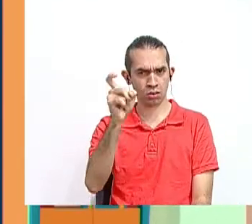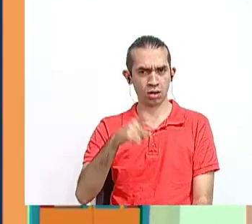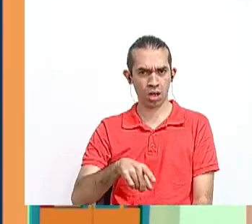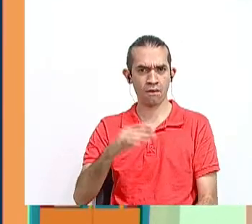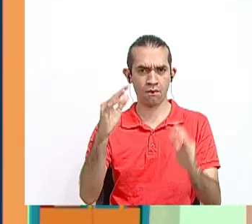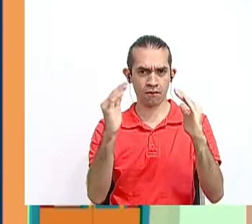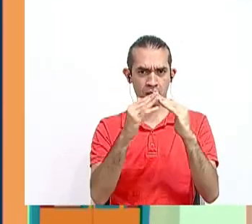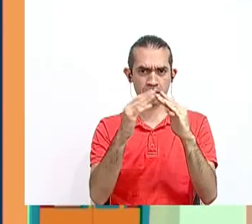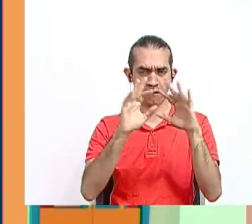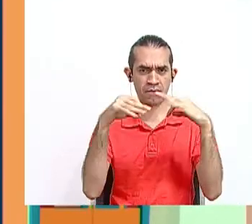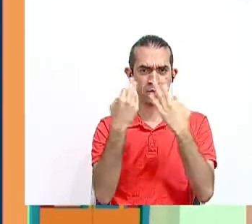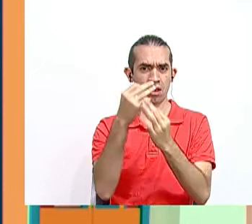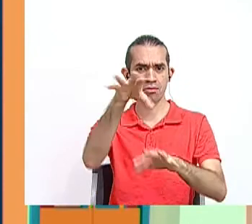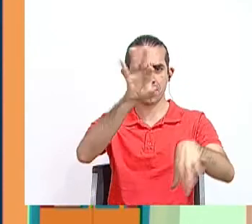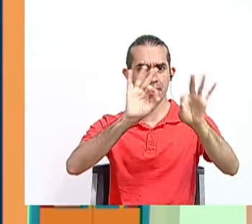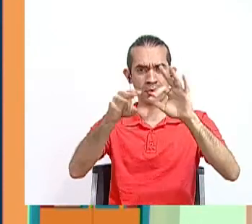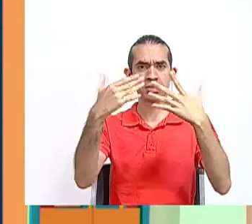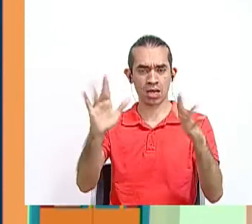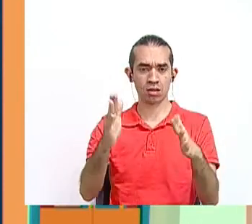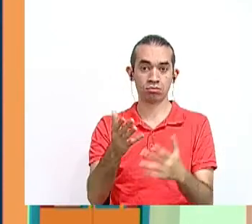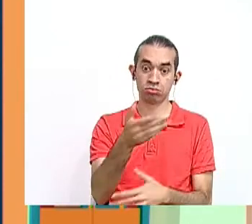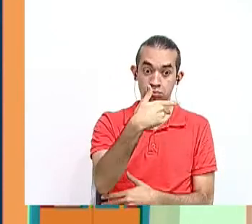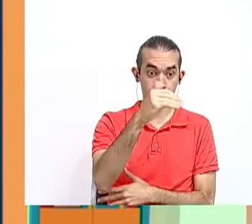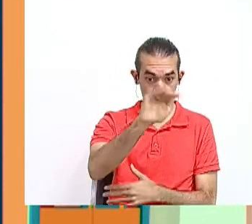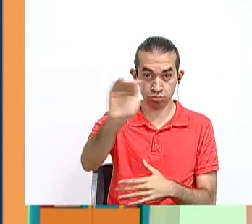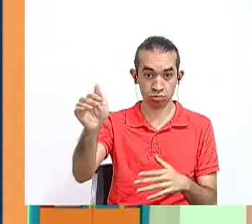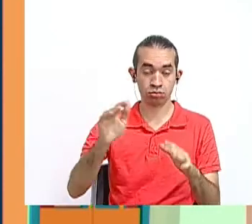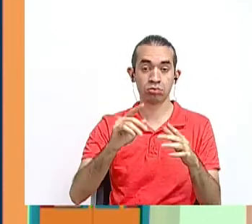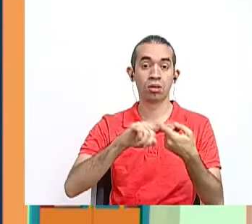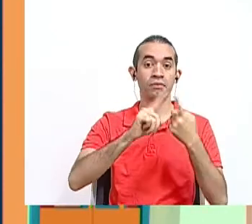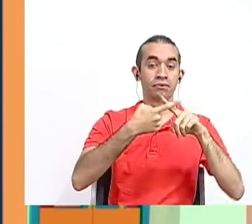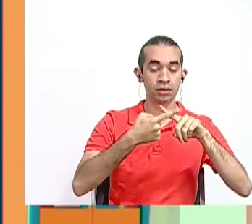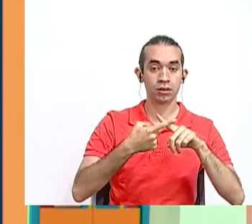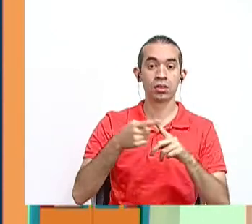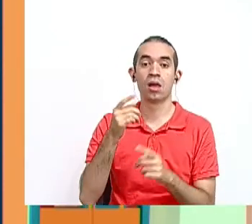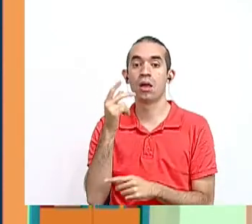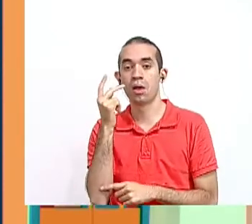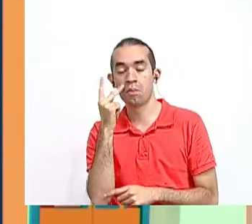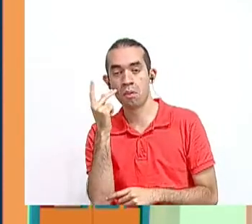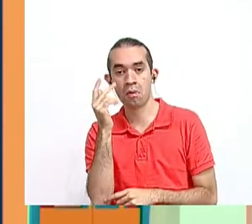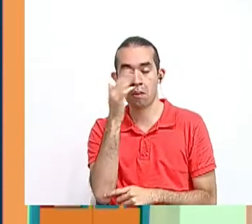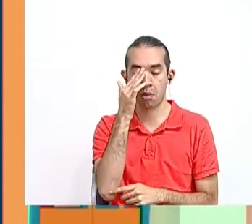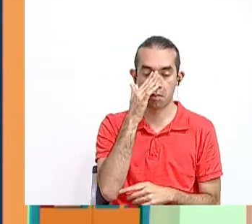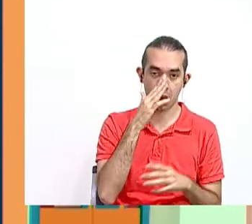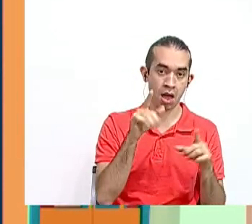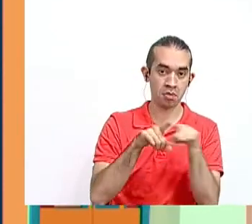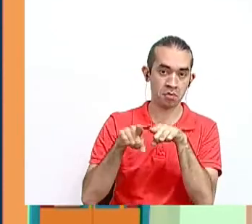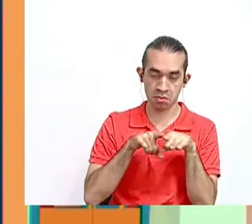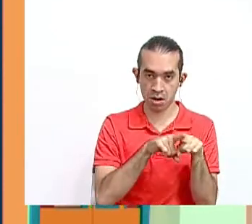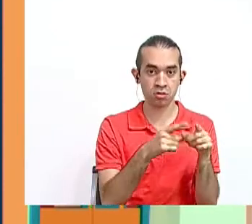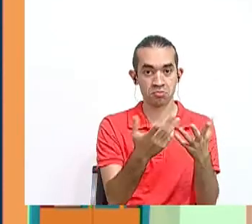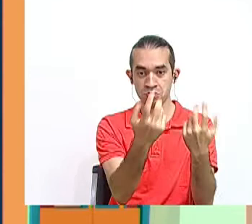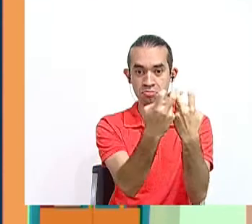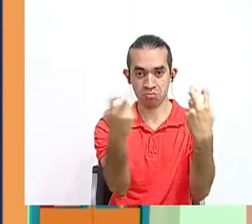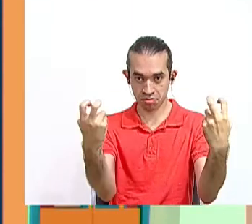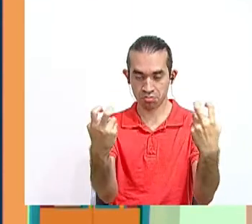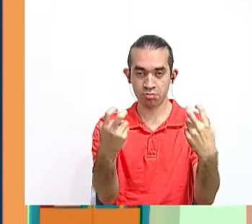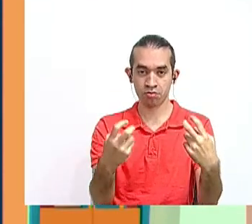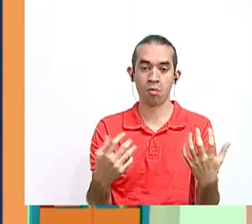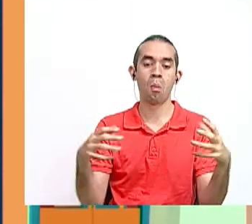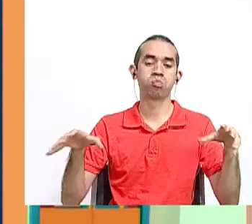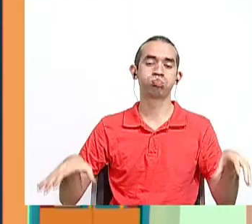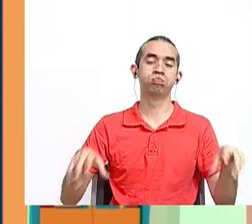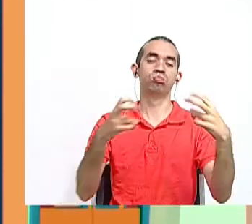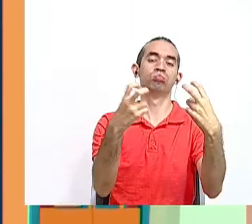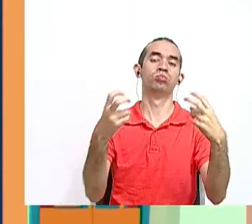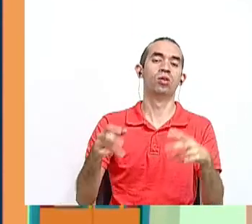in your family? Go ahead, invite your friends, your mother, your father, your siblings. Tell them to join you there in the sofa or in